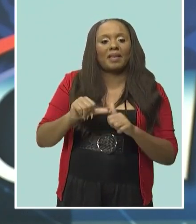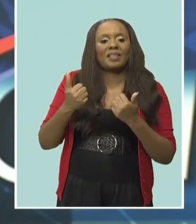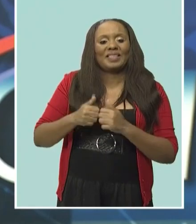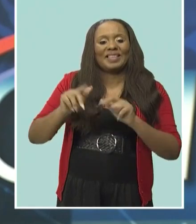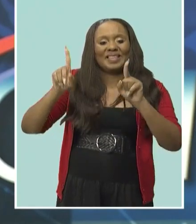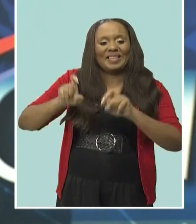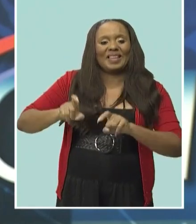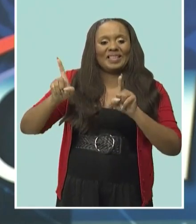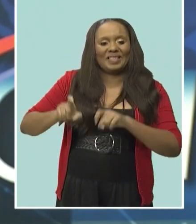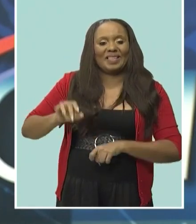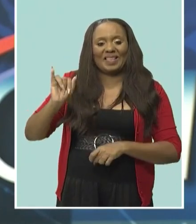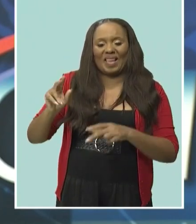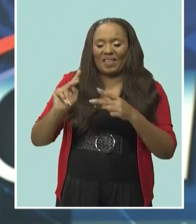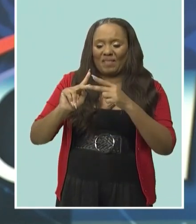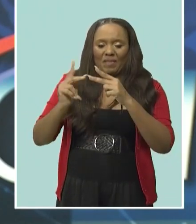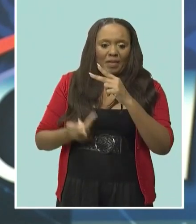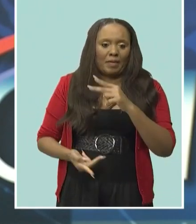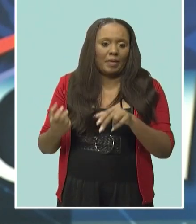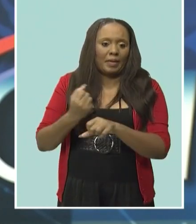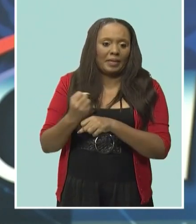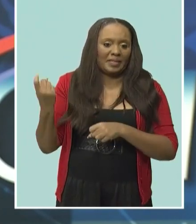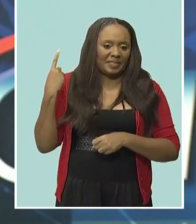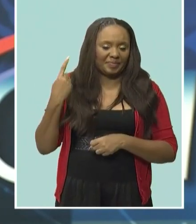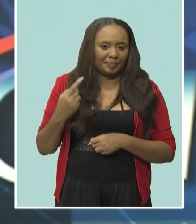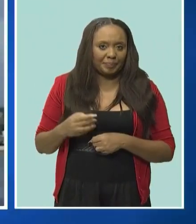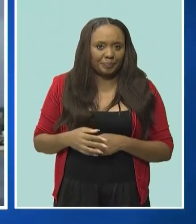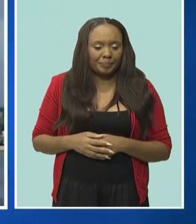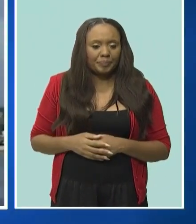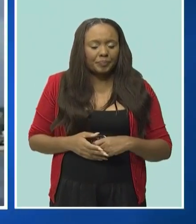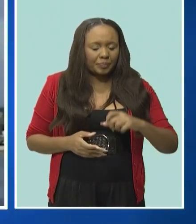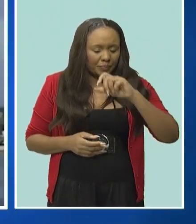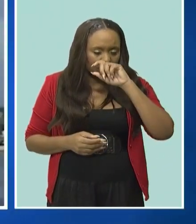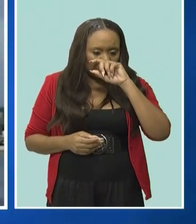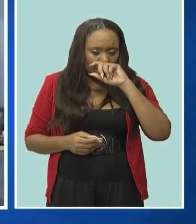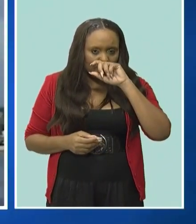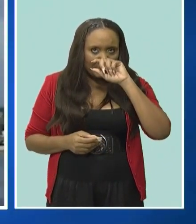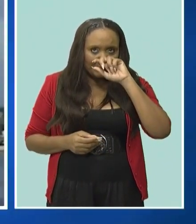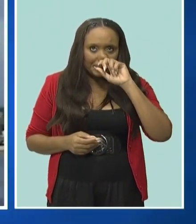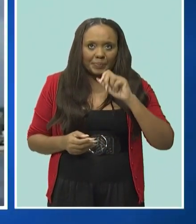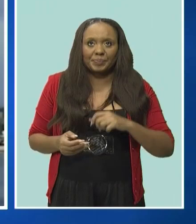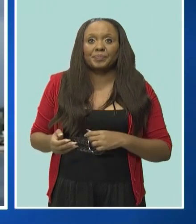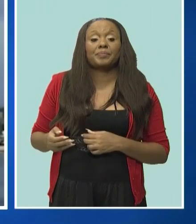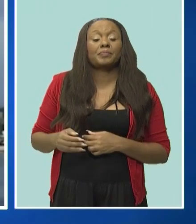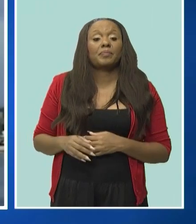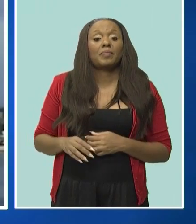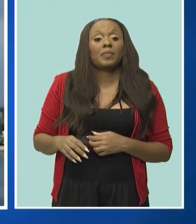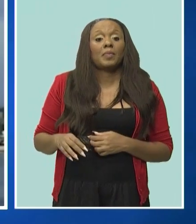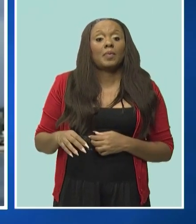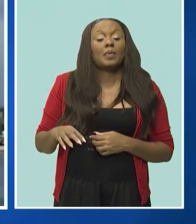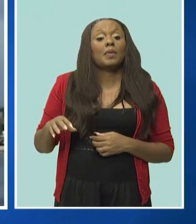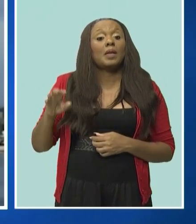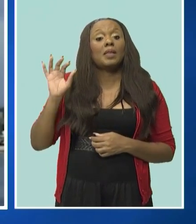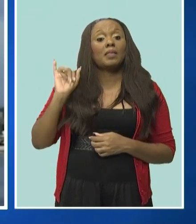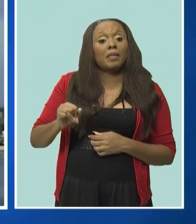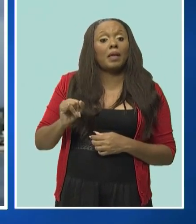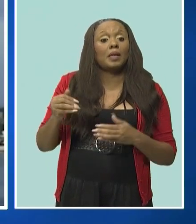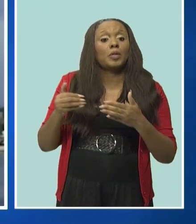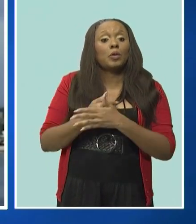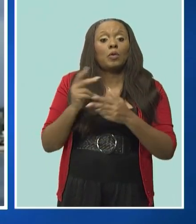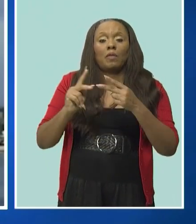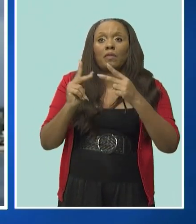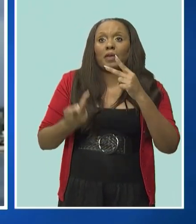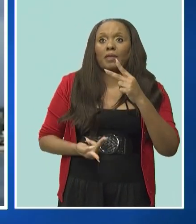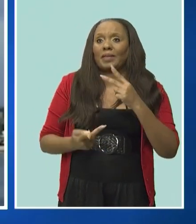that variant since last year. For the Caribbean, that is not new. That has been circulating in our